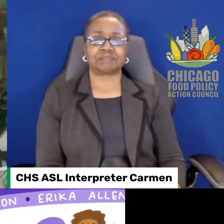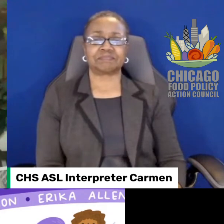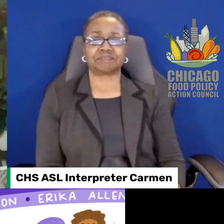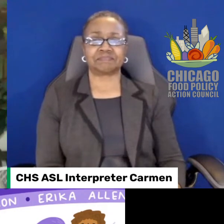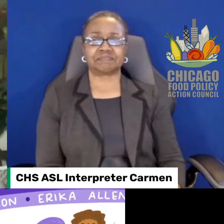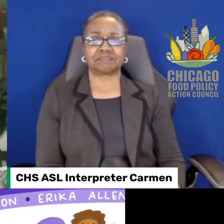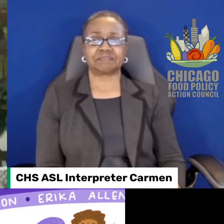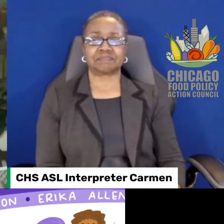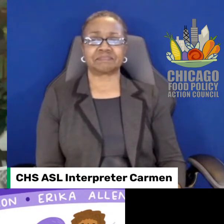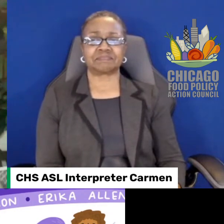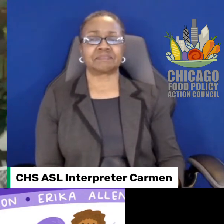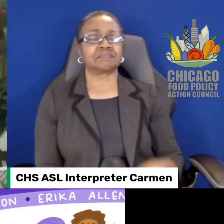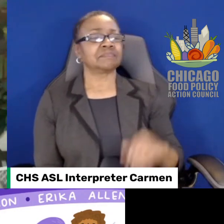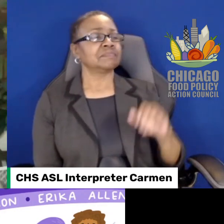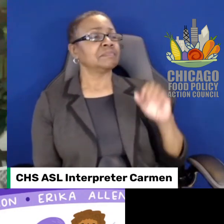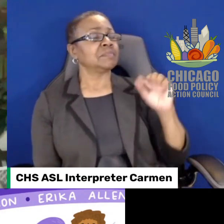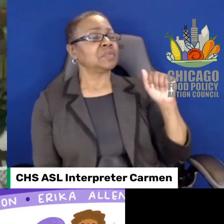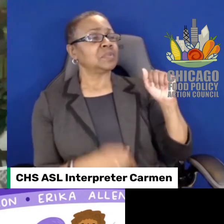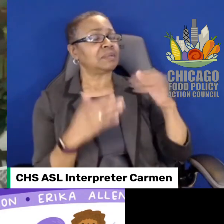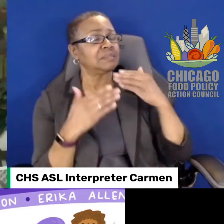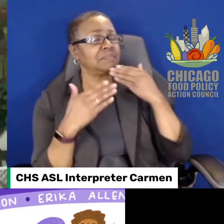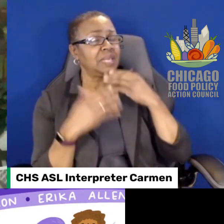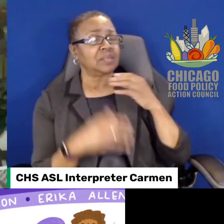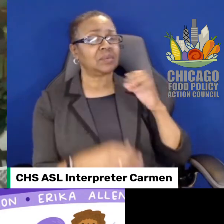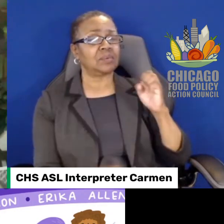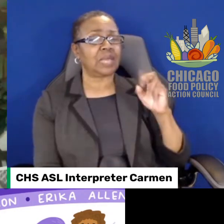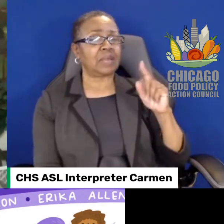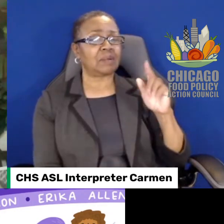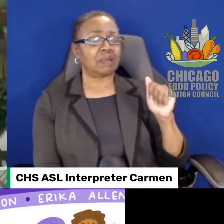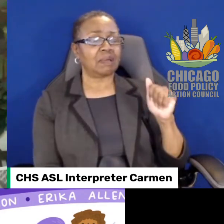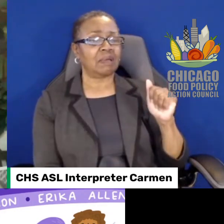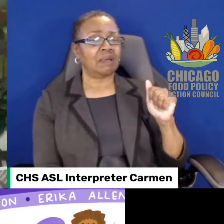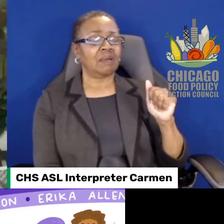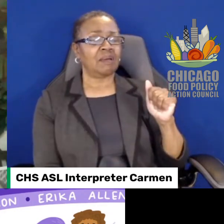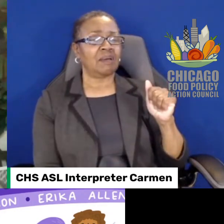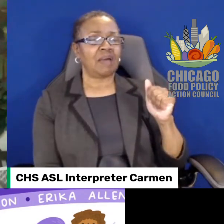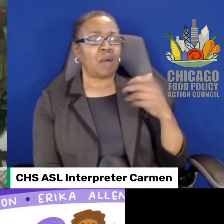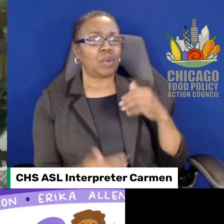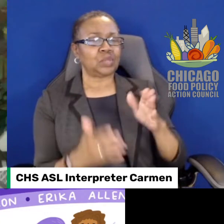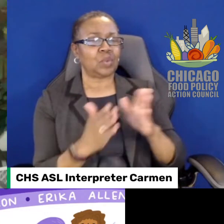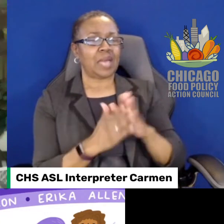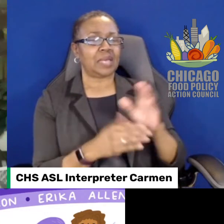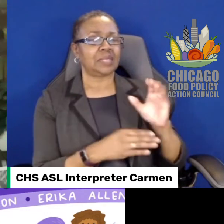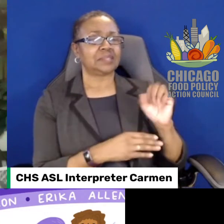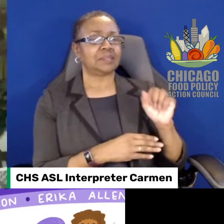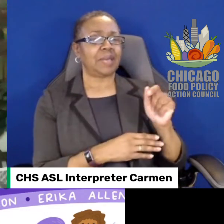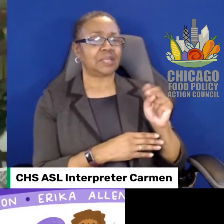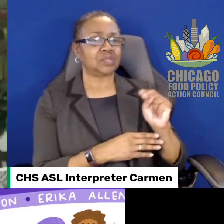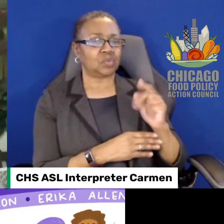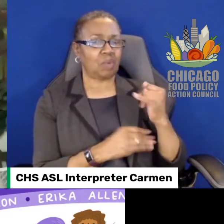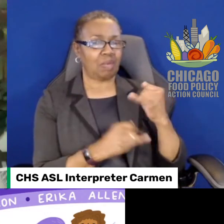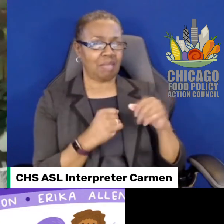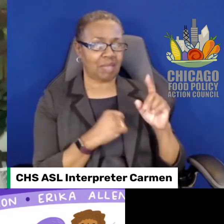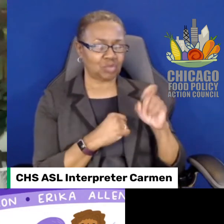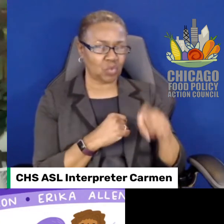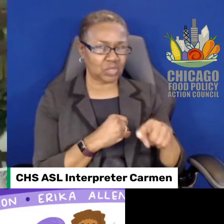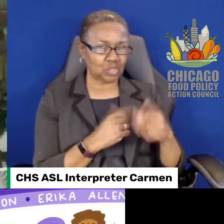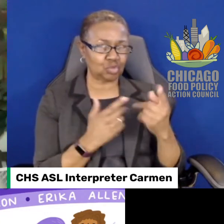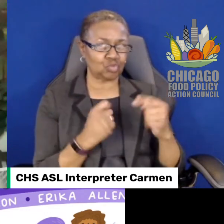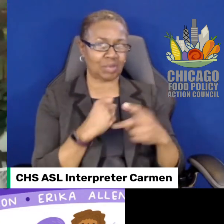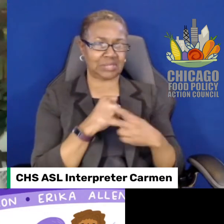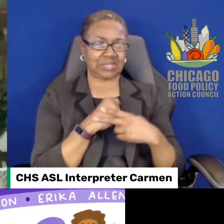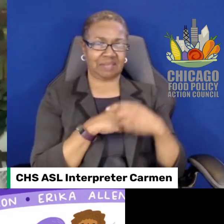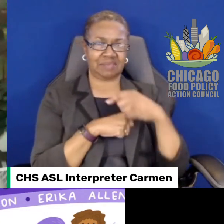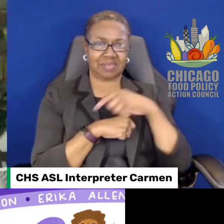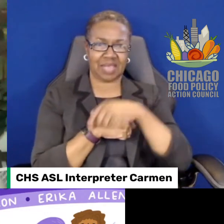Awesome. Thank you, Erica. And I think for the sake of time, I want to ask Juan Sebastian one last question. And I think we have